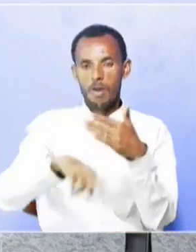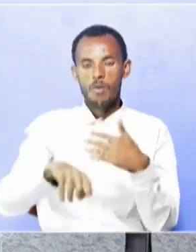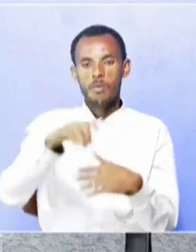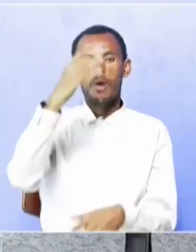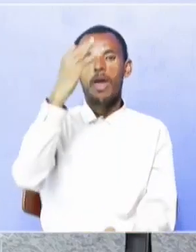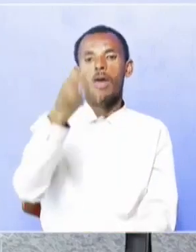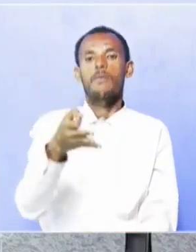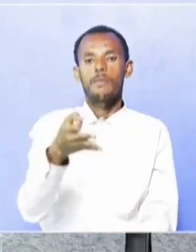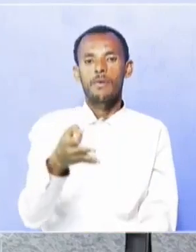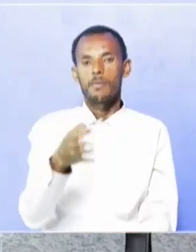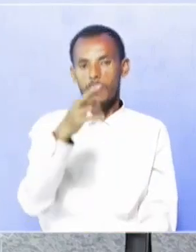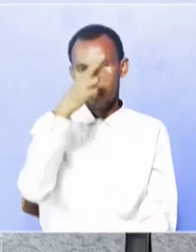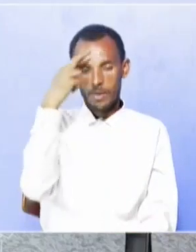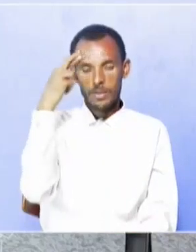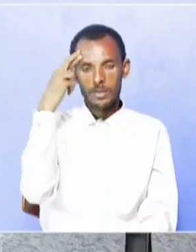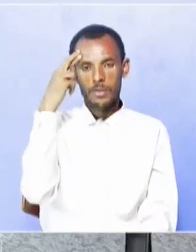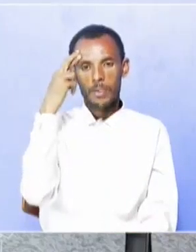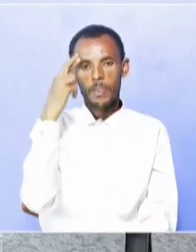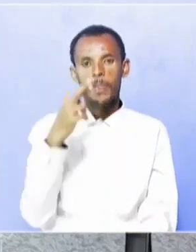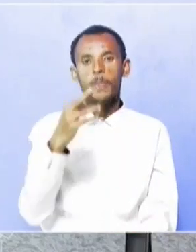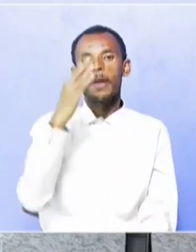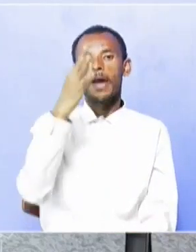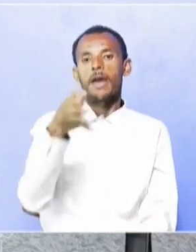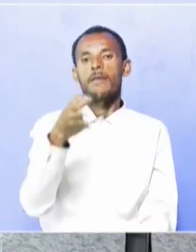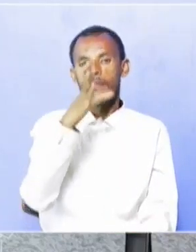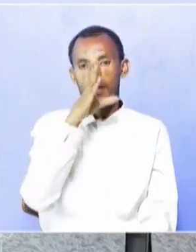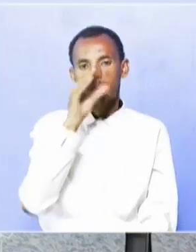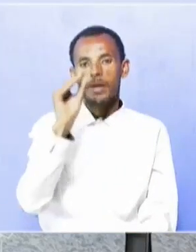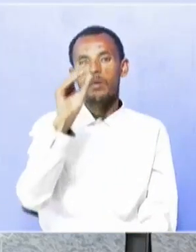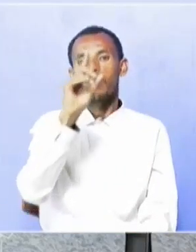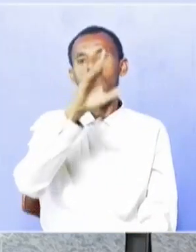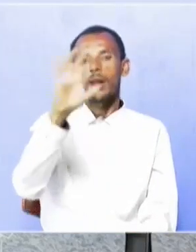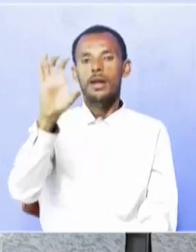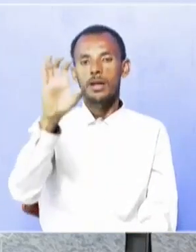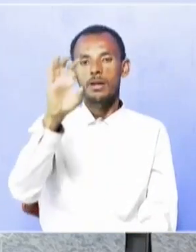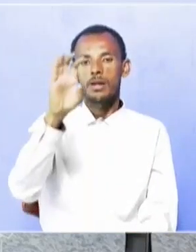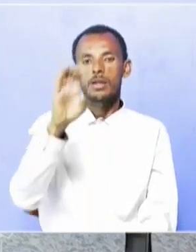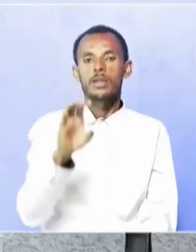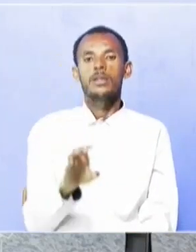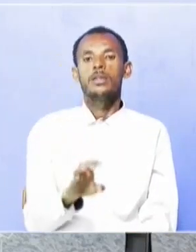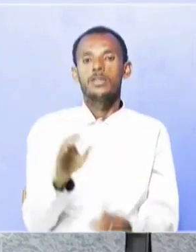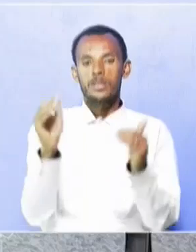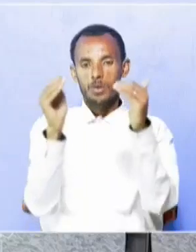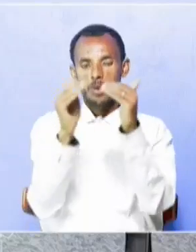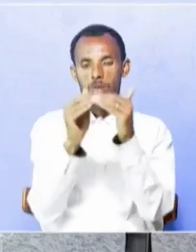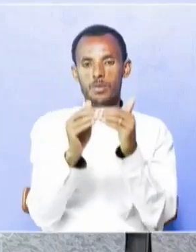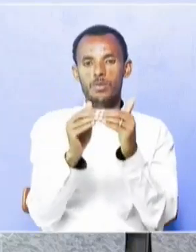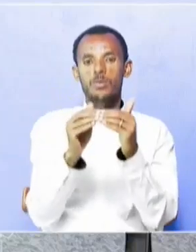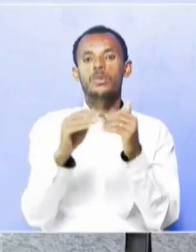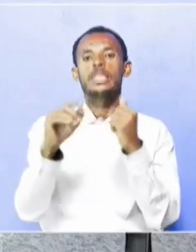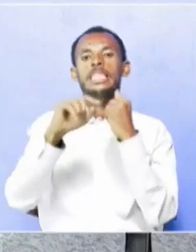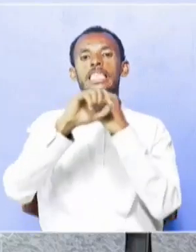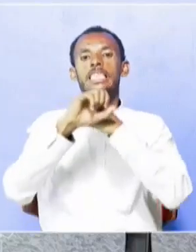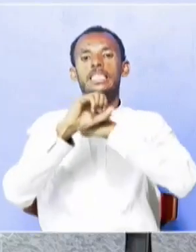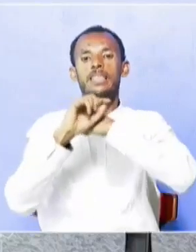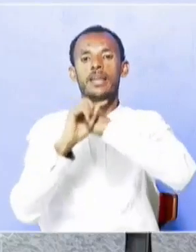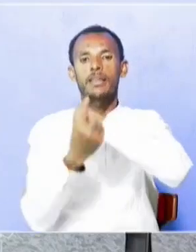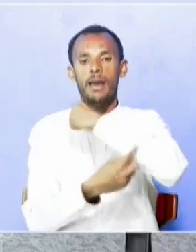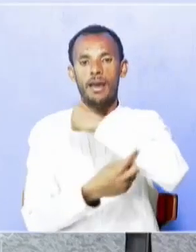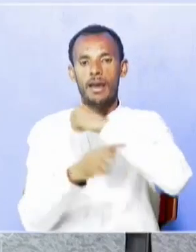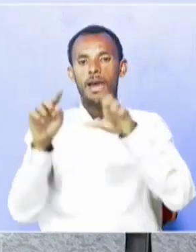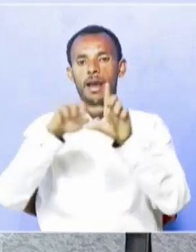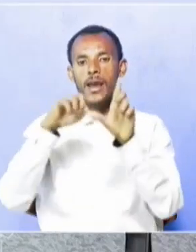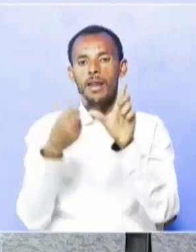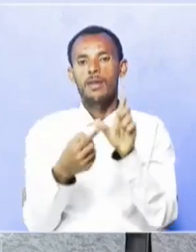F, because F and 100 forms a straight angle, okay? F